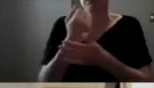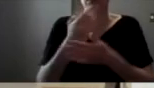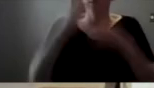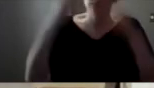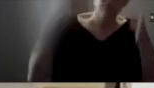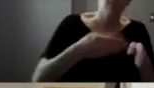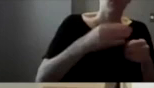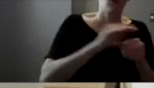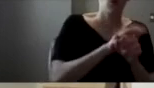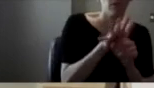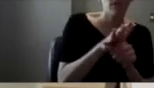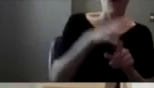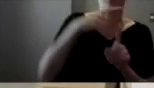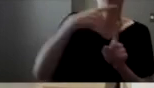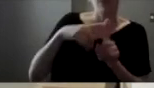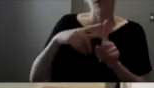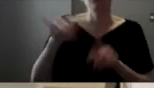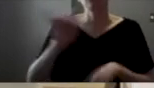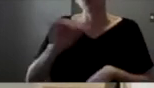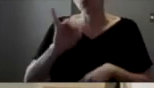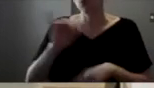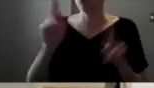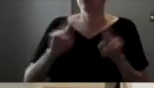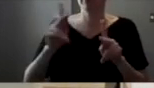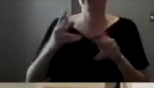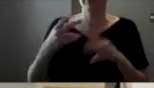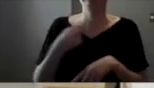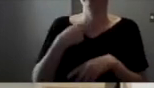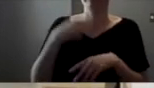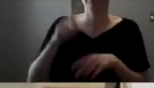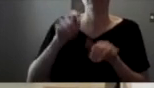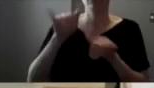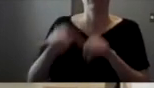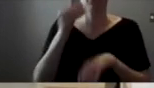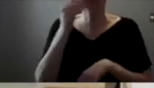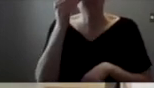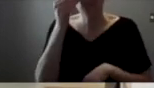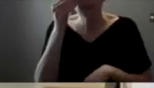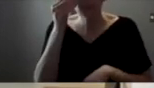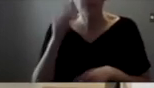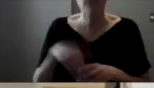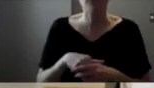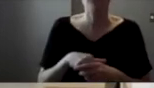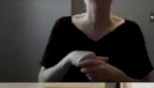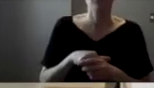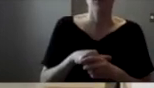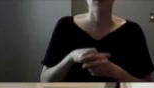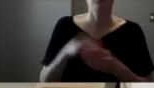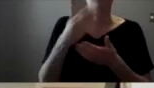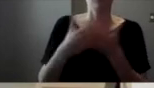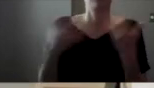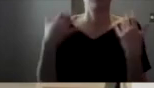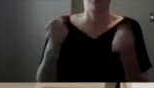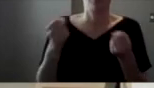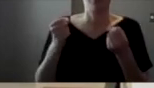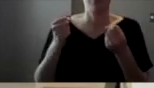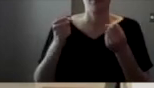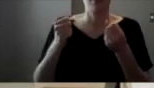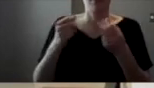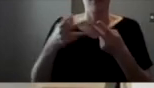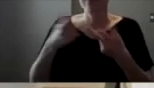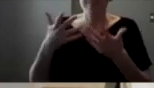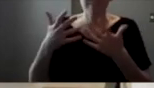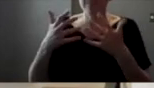has been across the board in many of the countries that we are working in, including shutdown of health services, especially the first few weeks